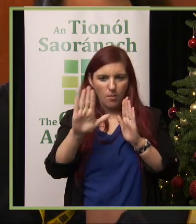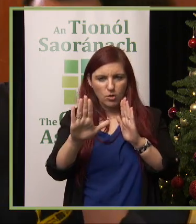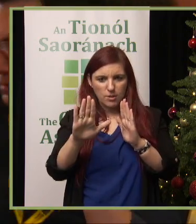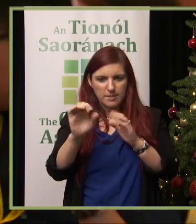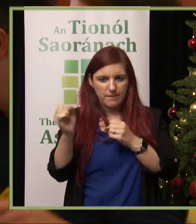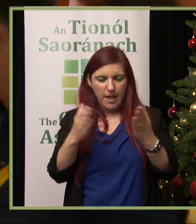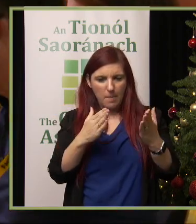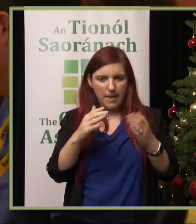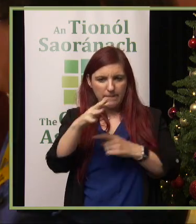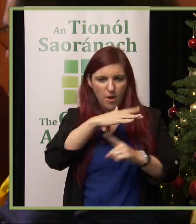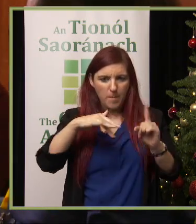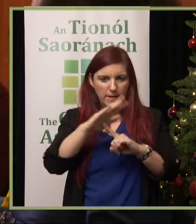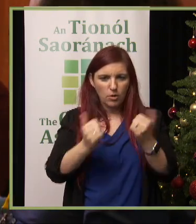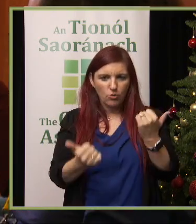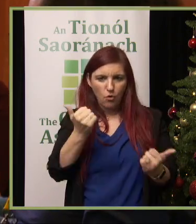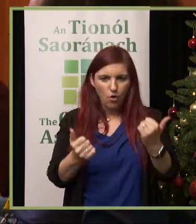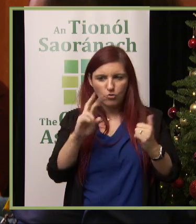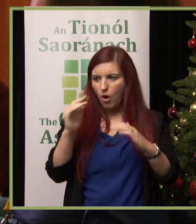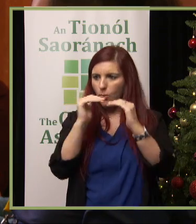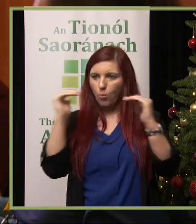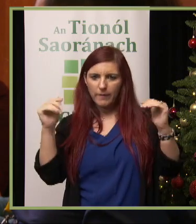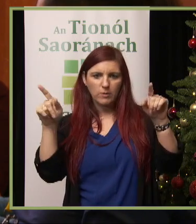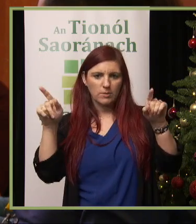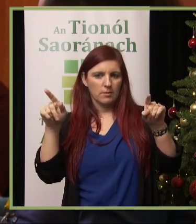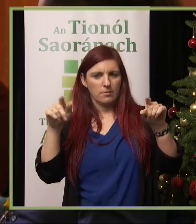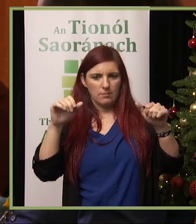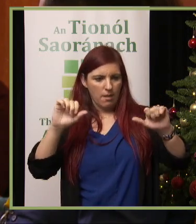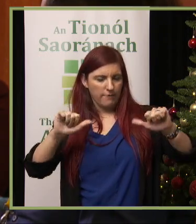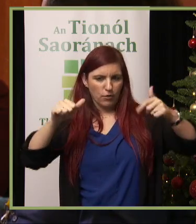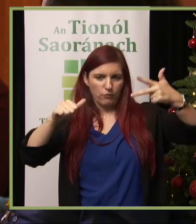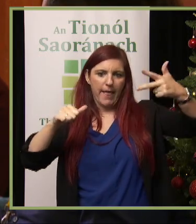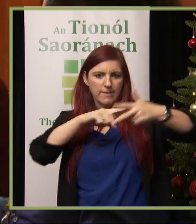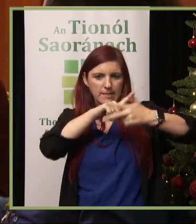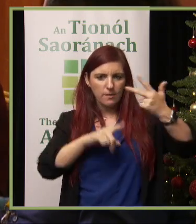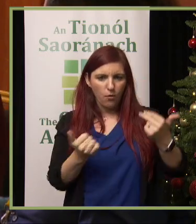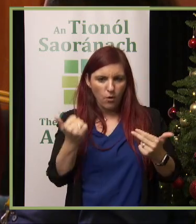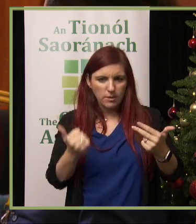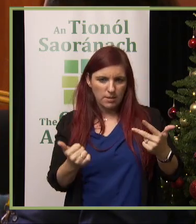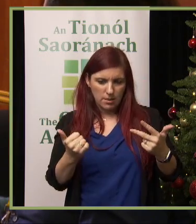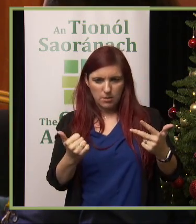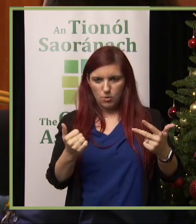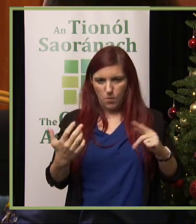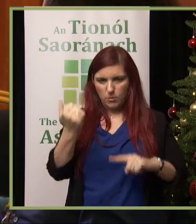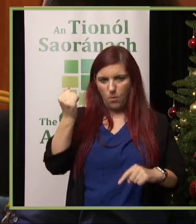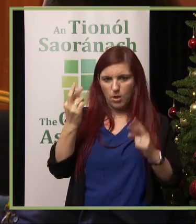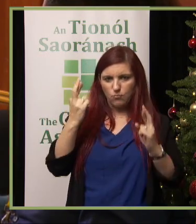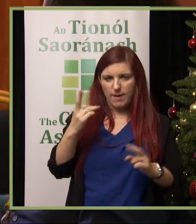or equivalent at high court, circuit and district levels. I'd like to add to uphold the rights of the environment and the rights